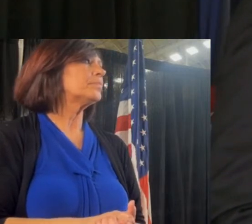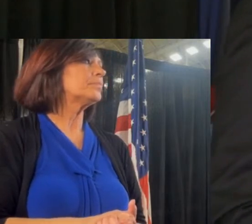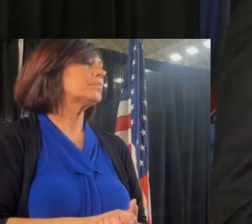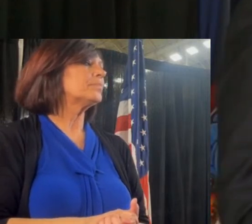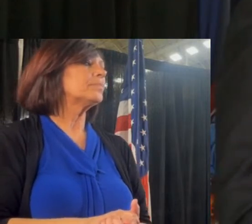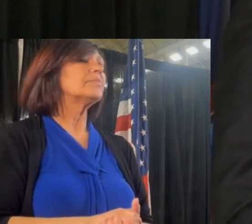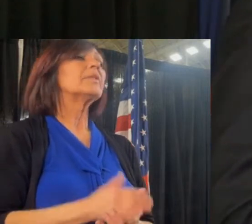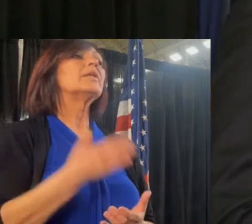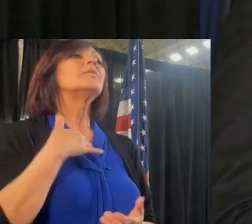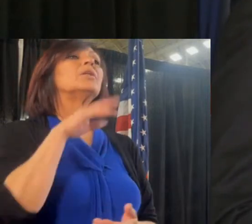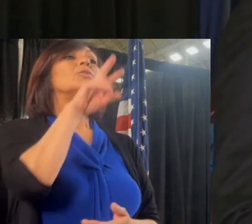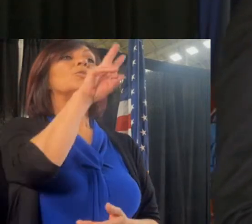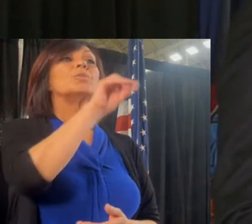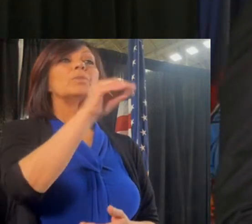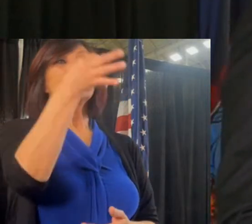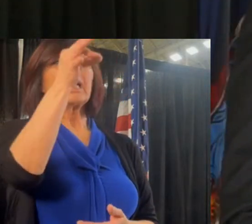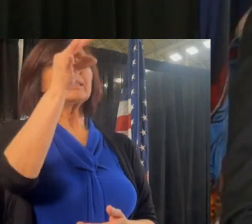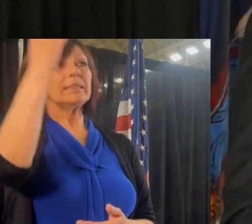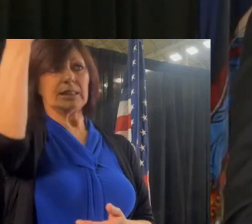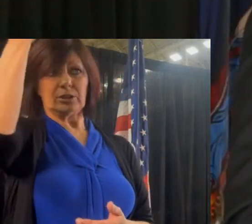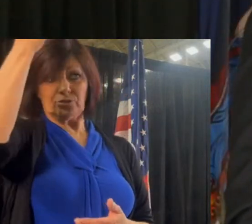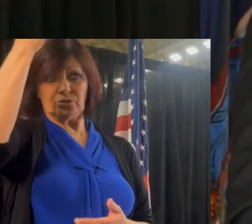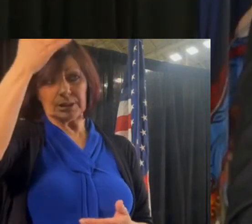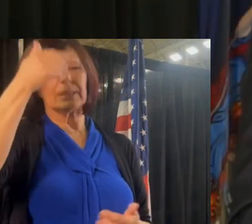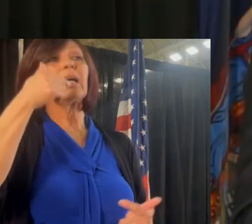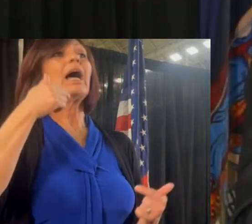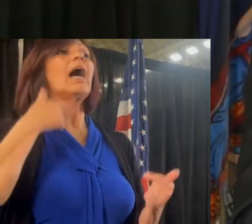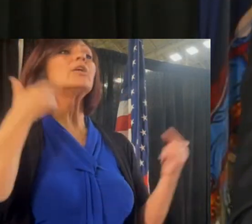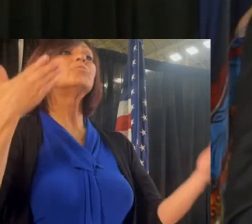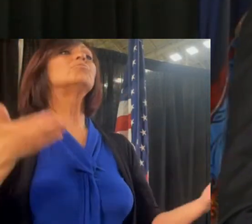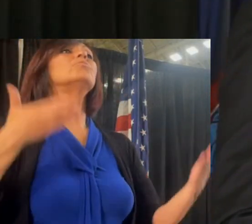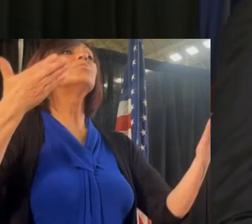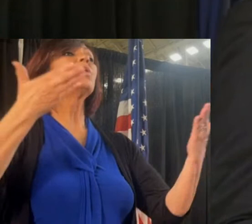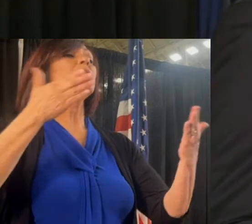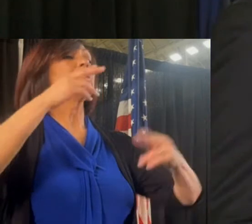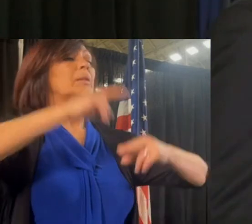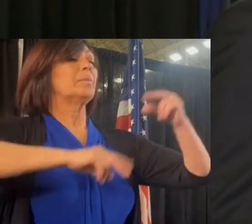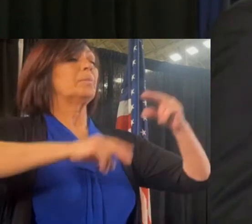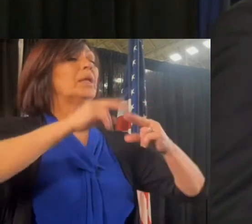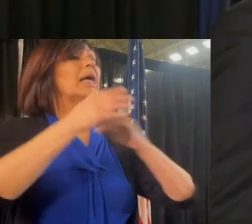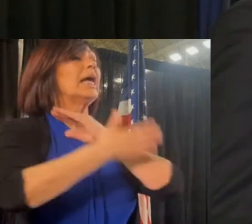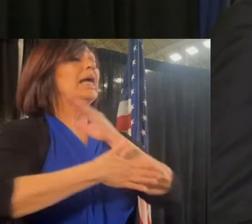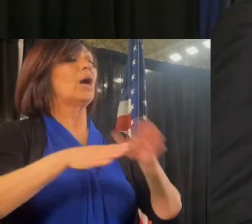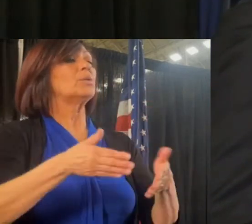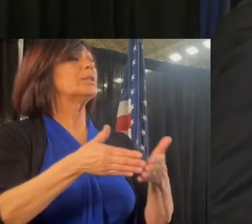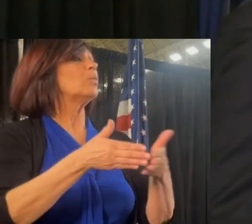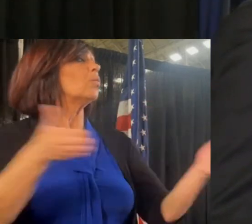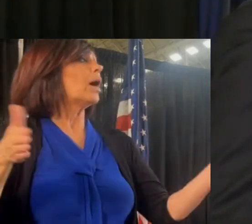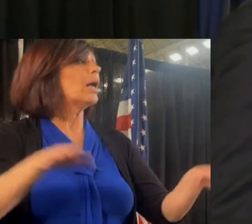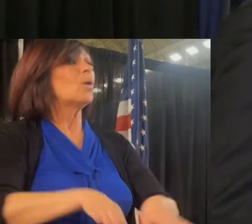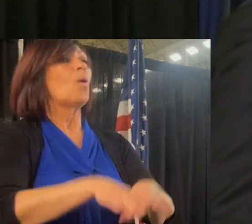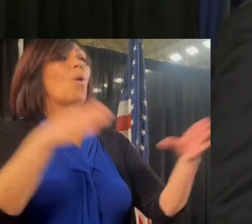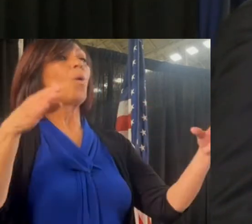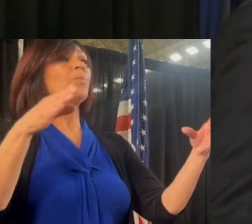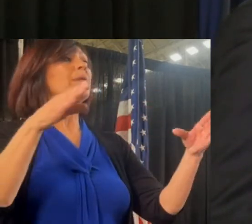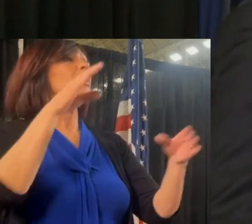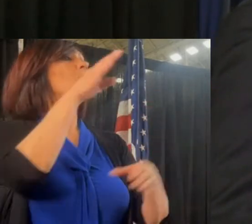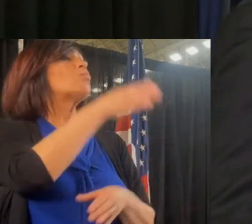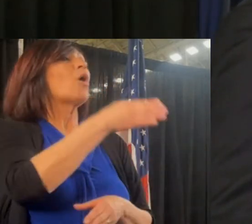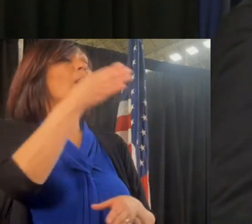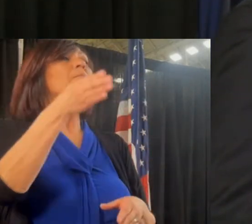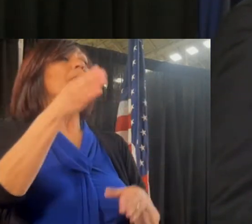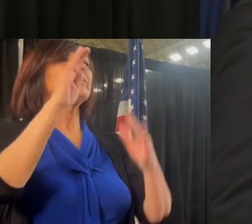At my 2019 State of the County address, I proposed building a countywide open access broadband fiber